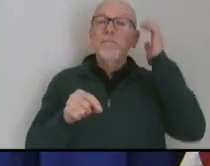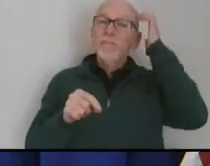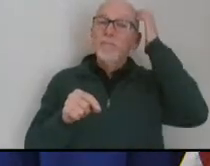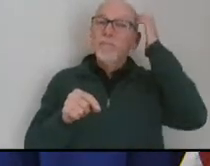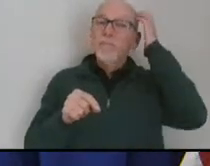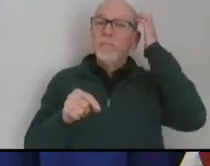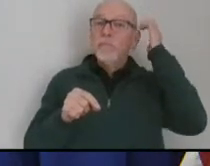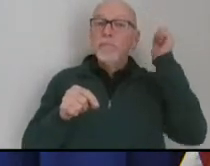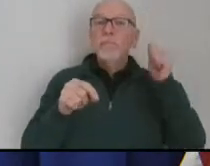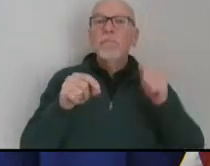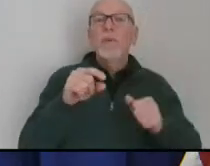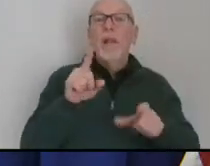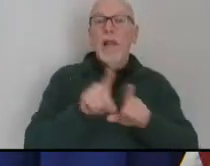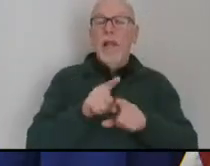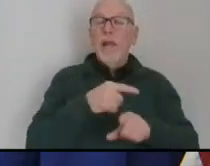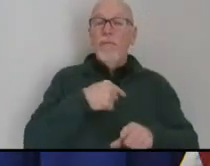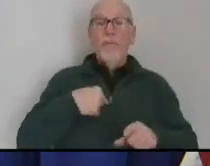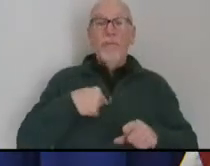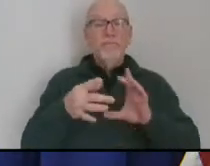ultimately, as we've said,